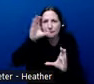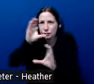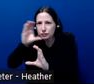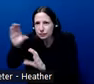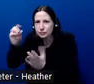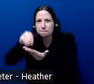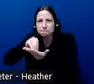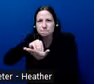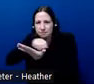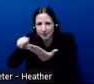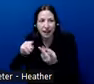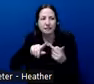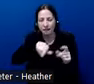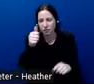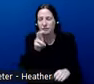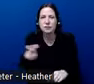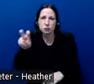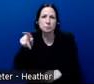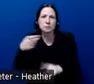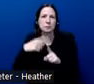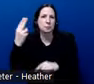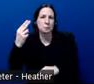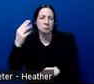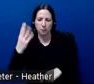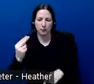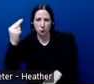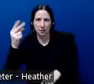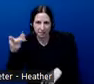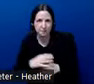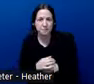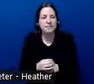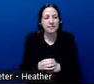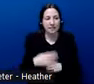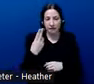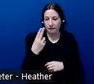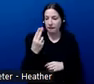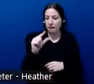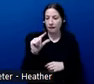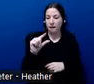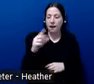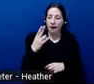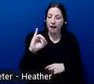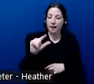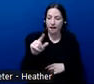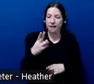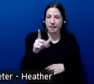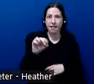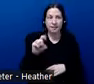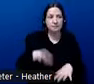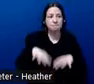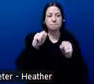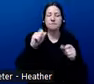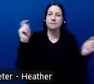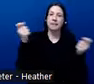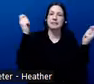North. Over at University Highlands Elementary, students sang at Street Fest, which is put on by Simon Fraser University and partners.